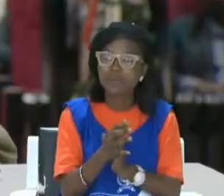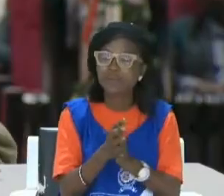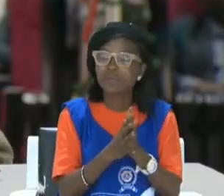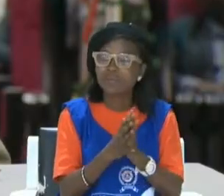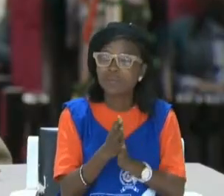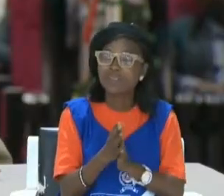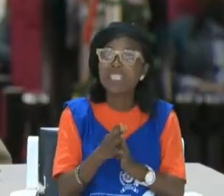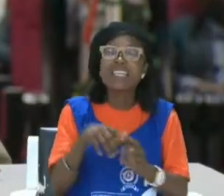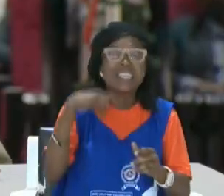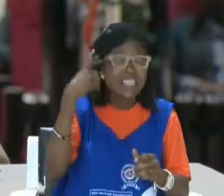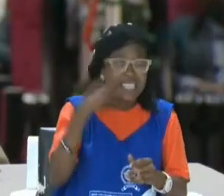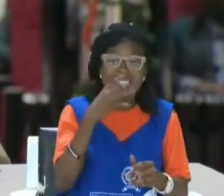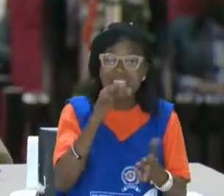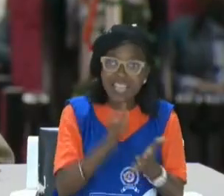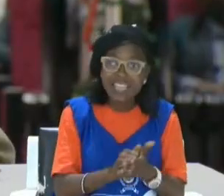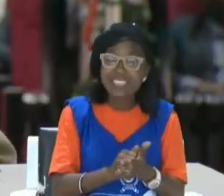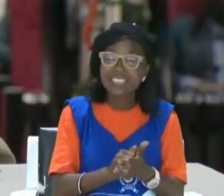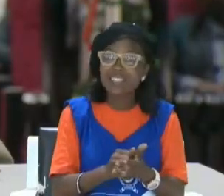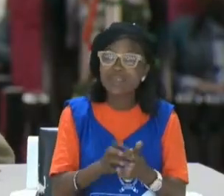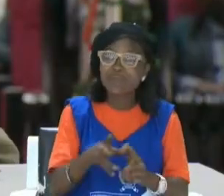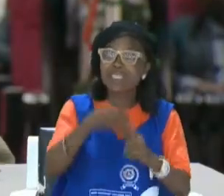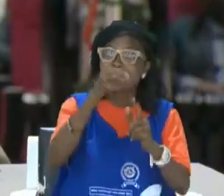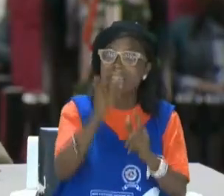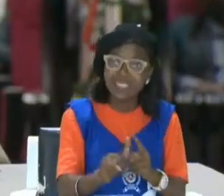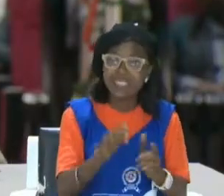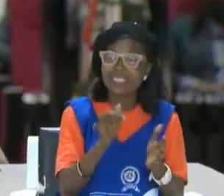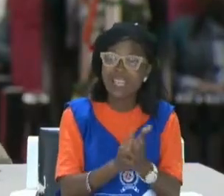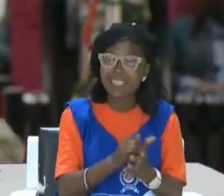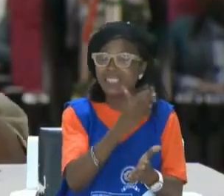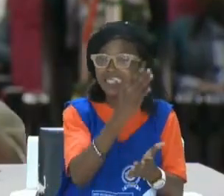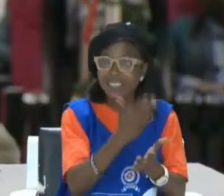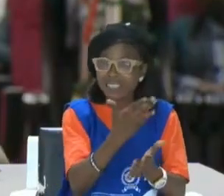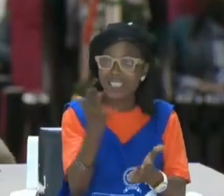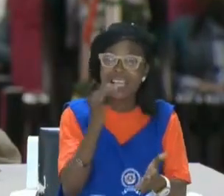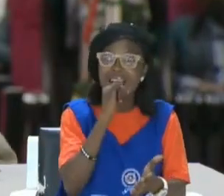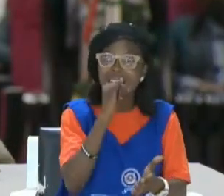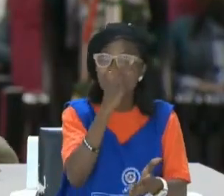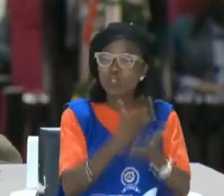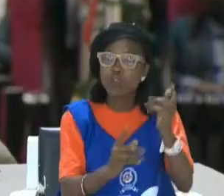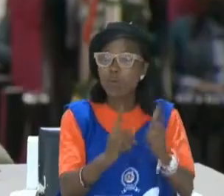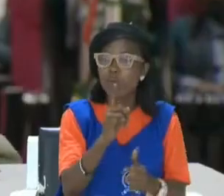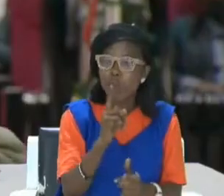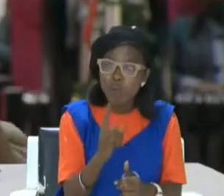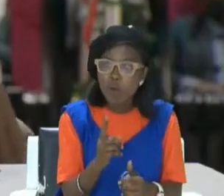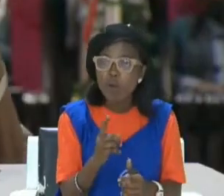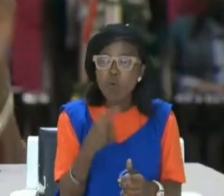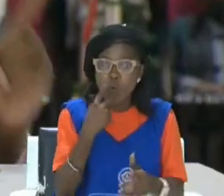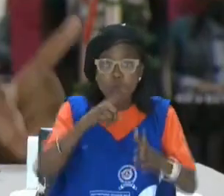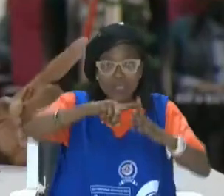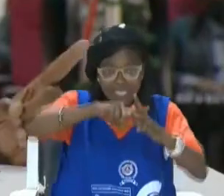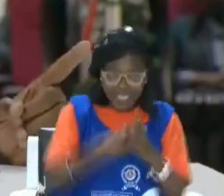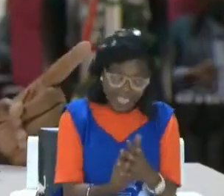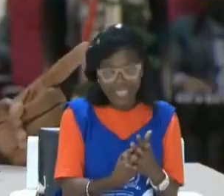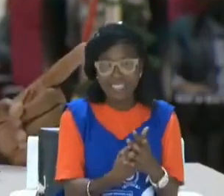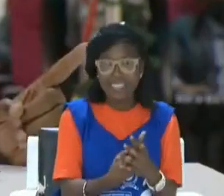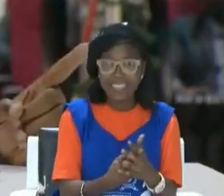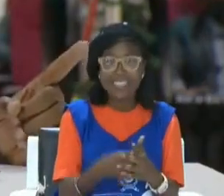He said specifically that there is someone who started the year as a